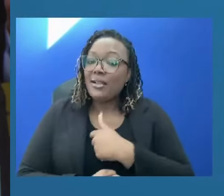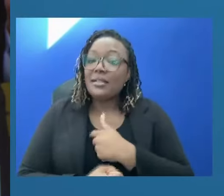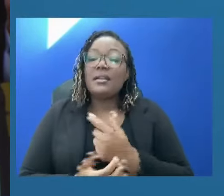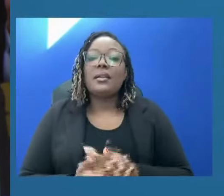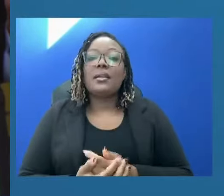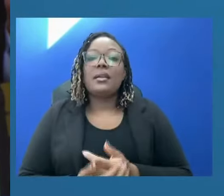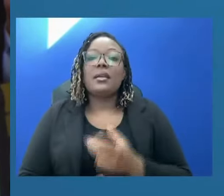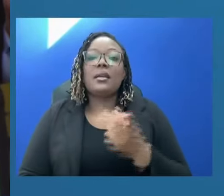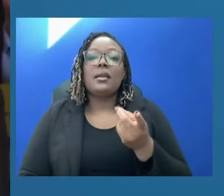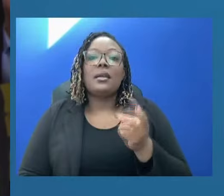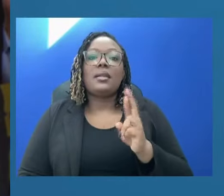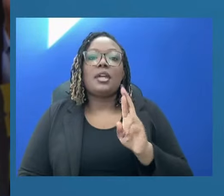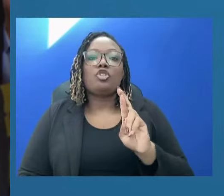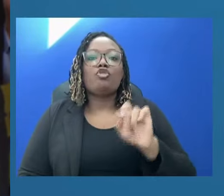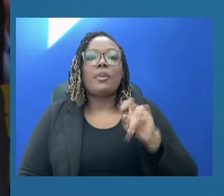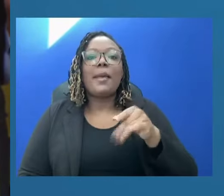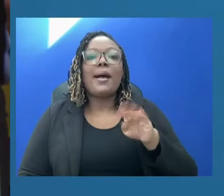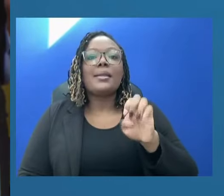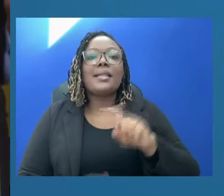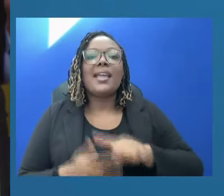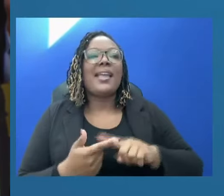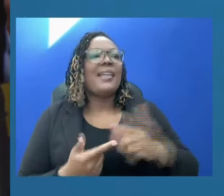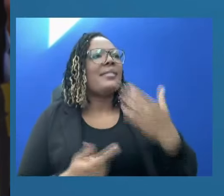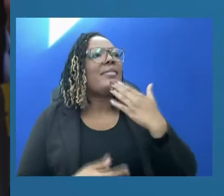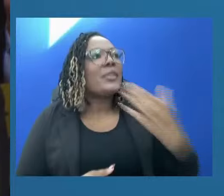Dr. Aponte, thank you,